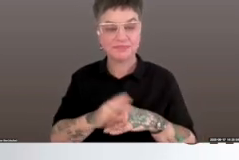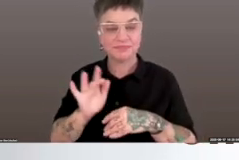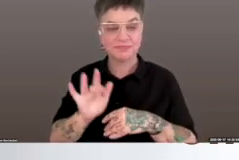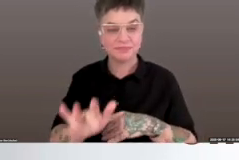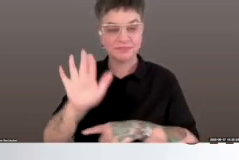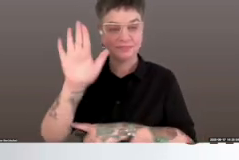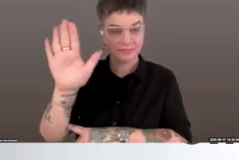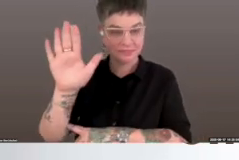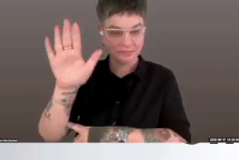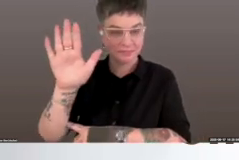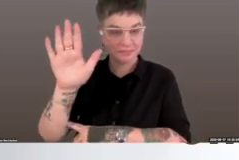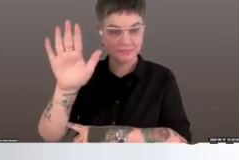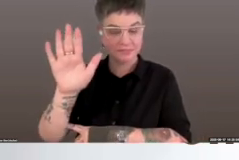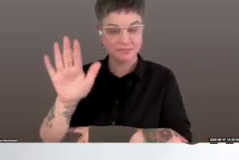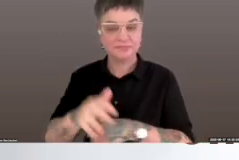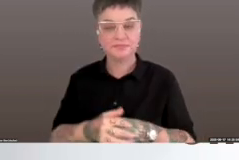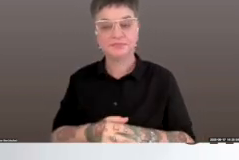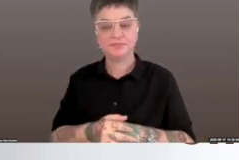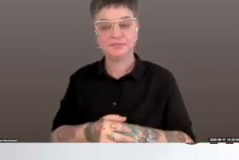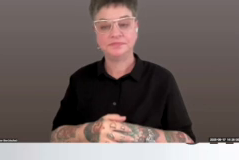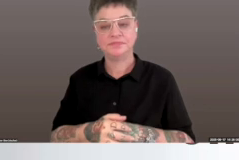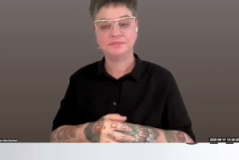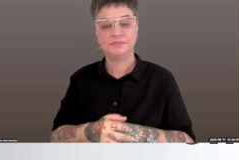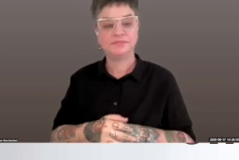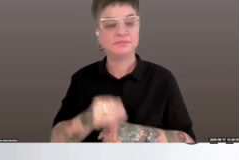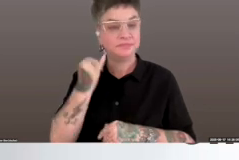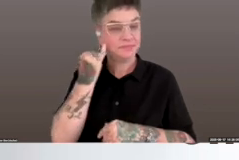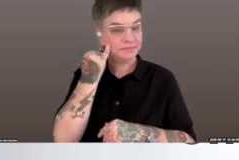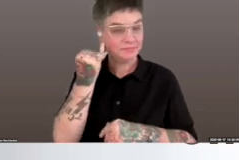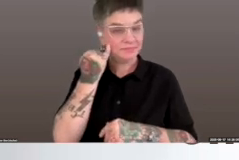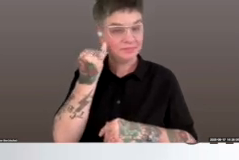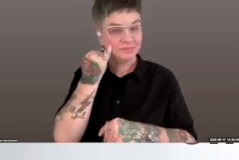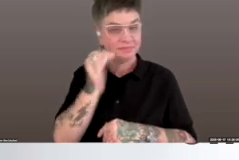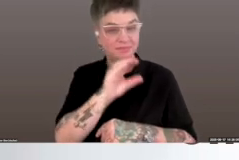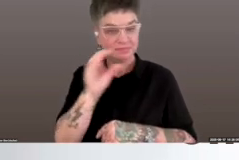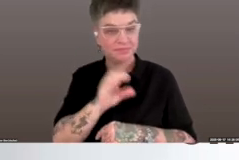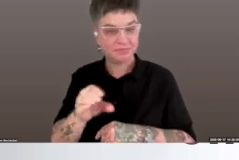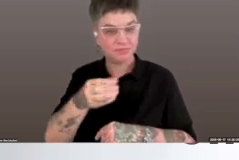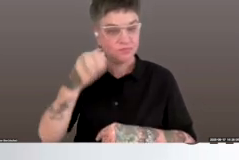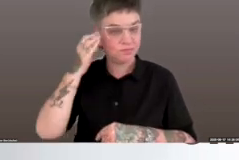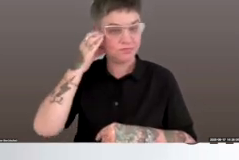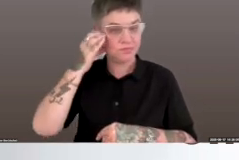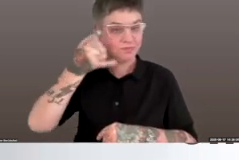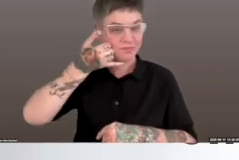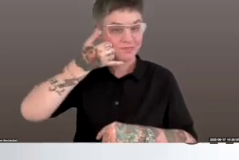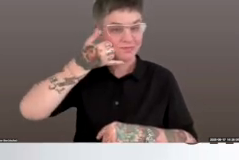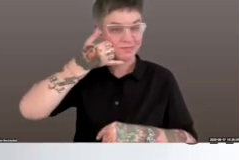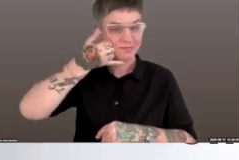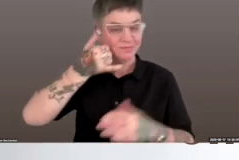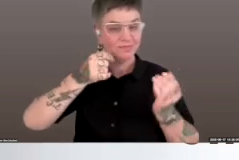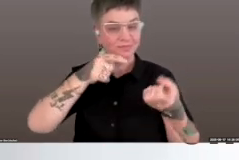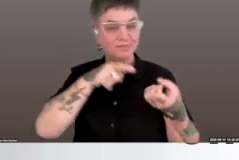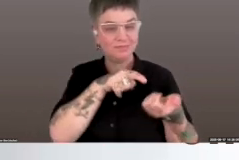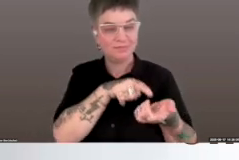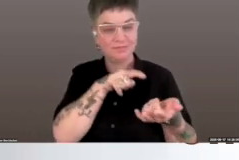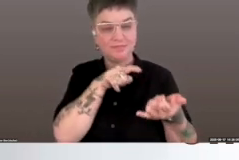Raise Hand under the Participants tab. If you are on your Zoom mobile, go ahead and tap Raise Hand